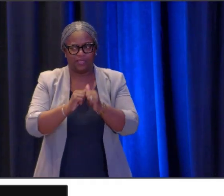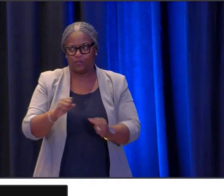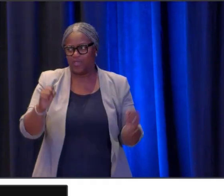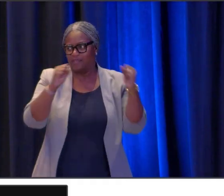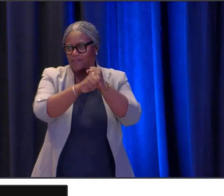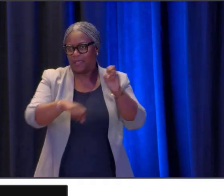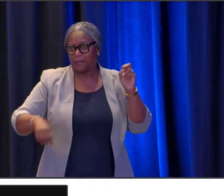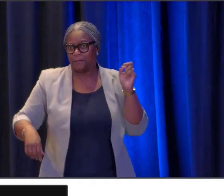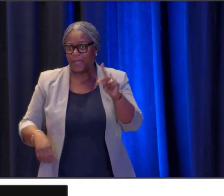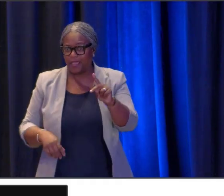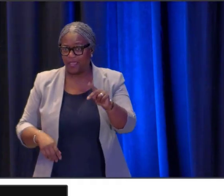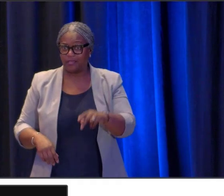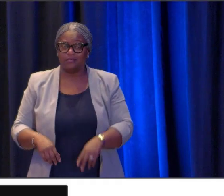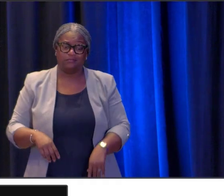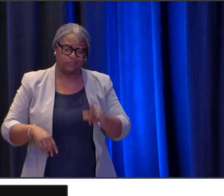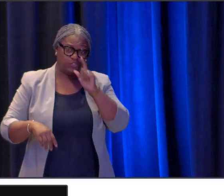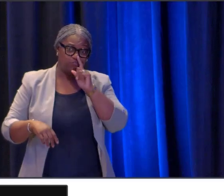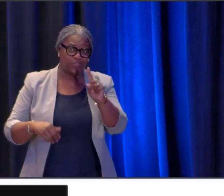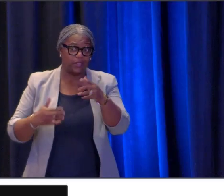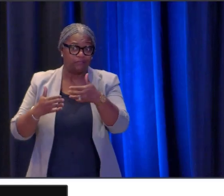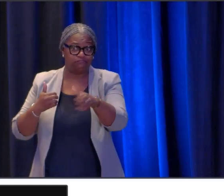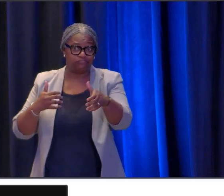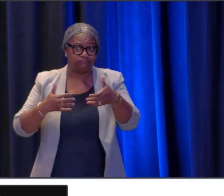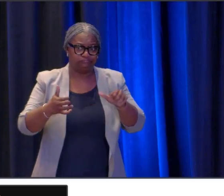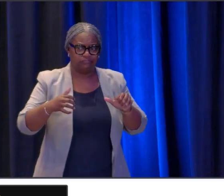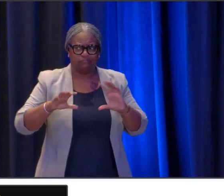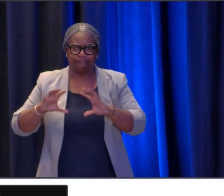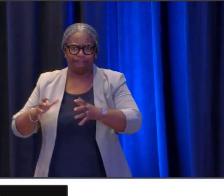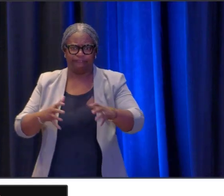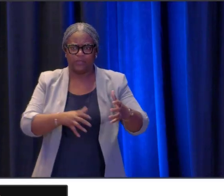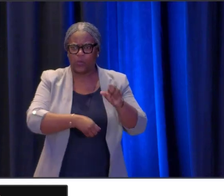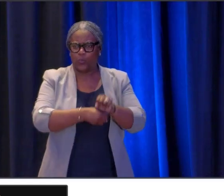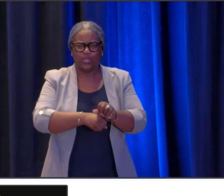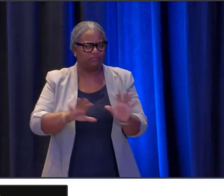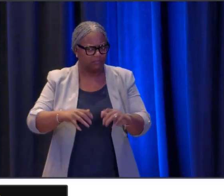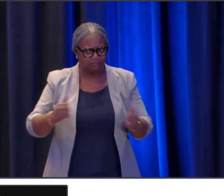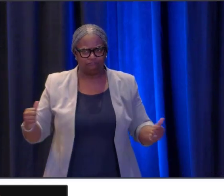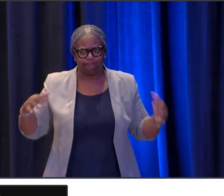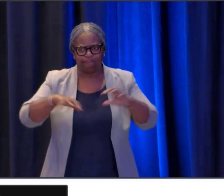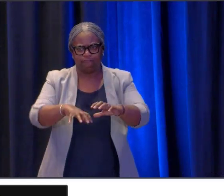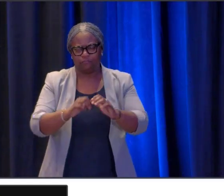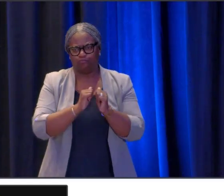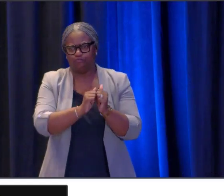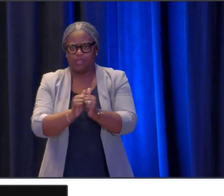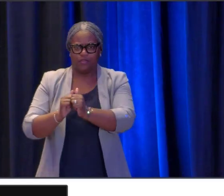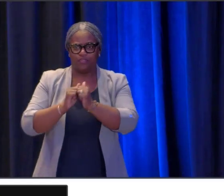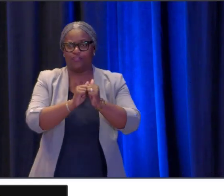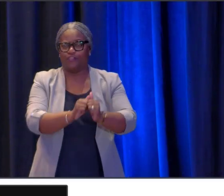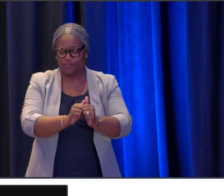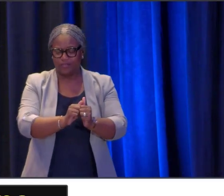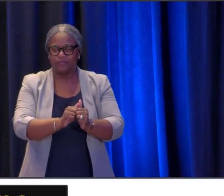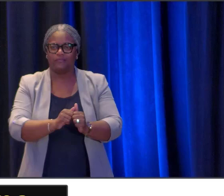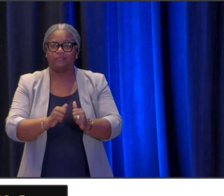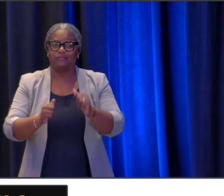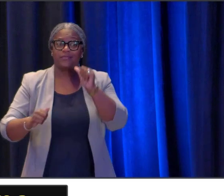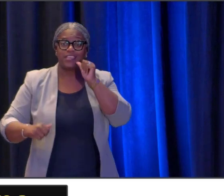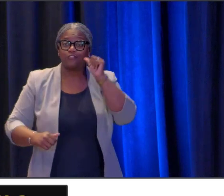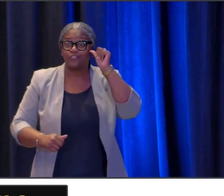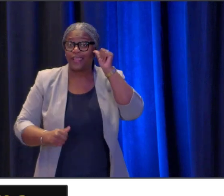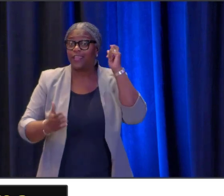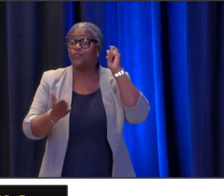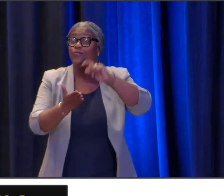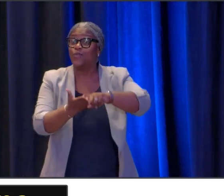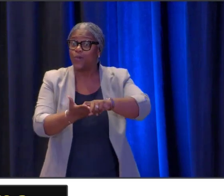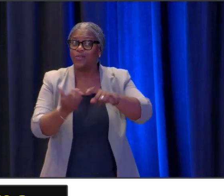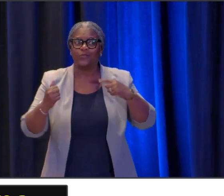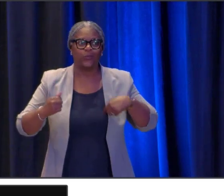silos, right? We got to come together and create a unified voice. And if you saw that yesterday, you saw we was moving in the